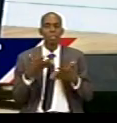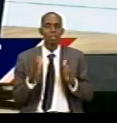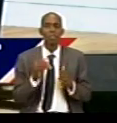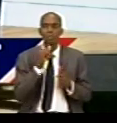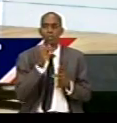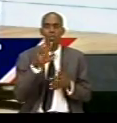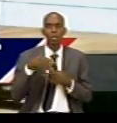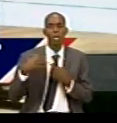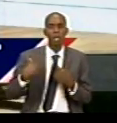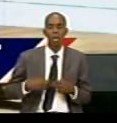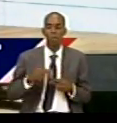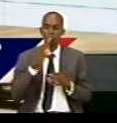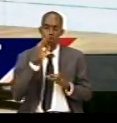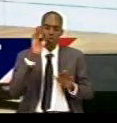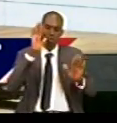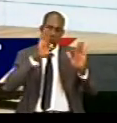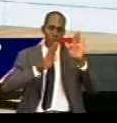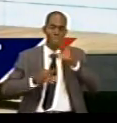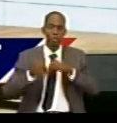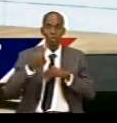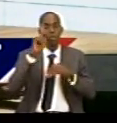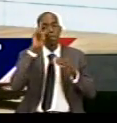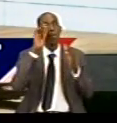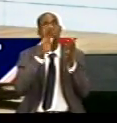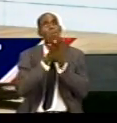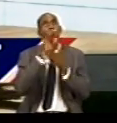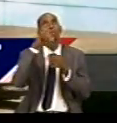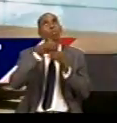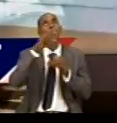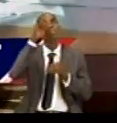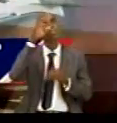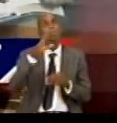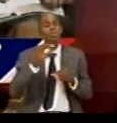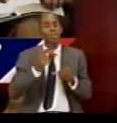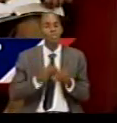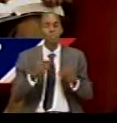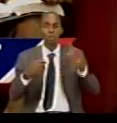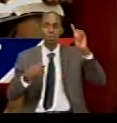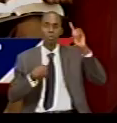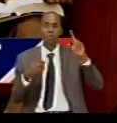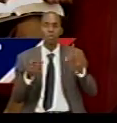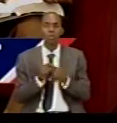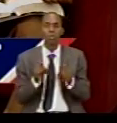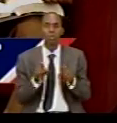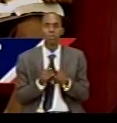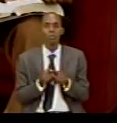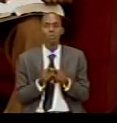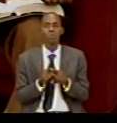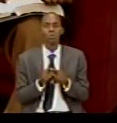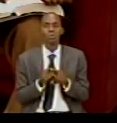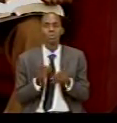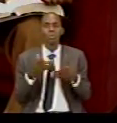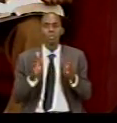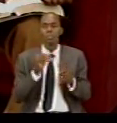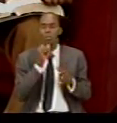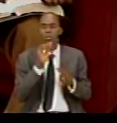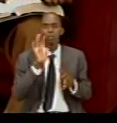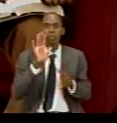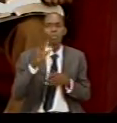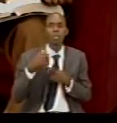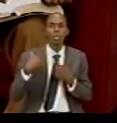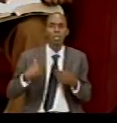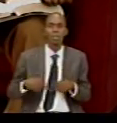heart be troubled. Ye believe in God, believe also in me. Let not your heart